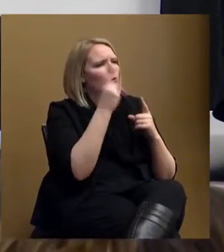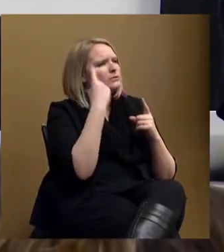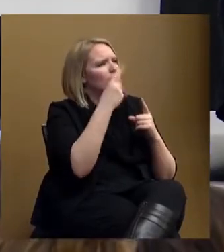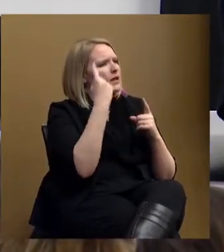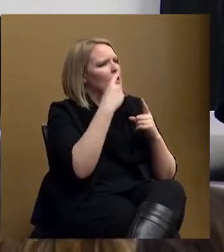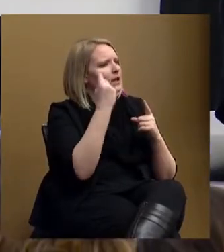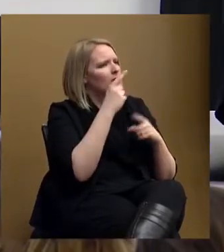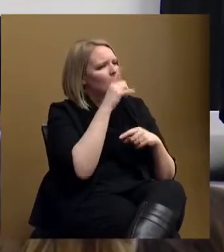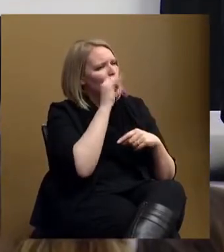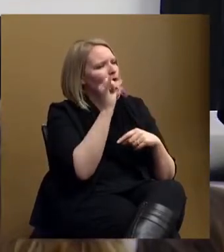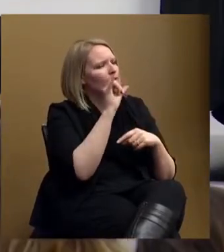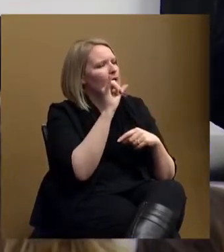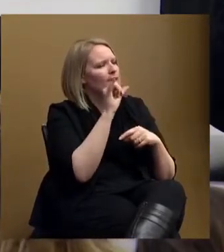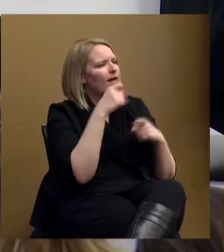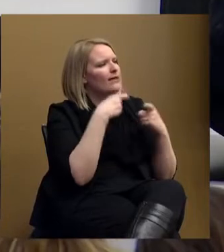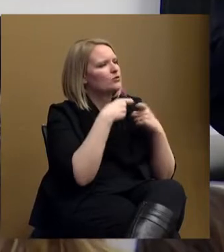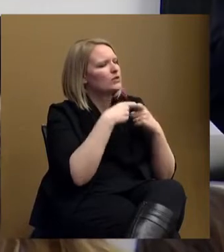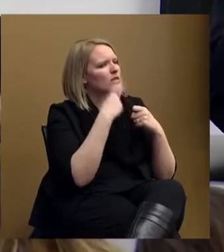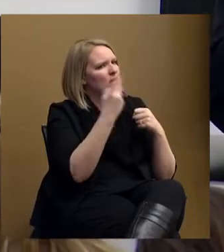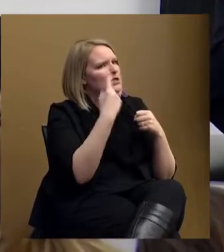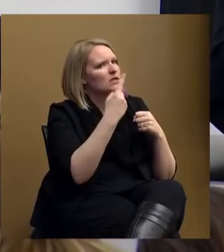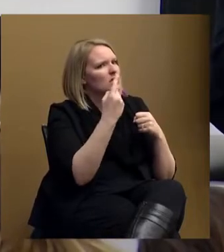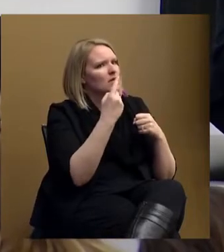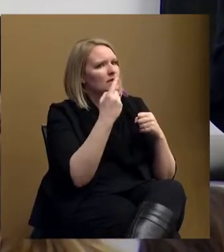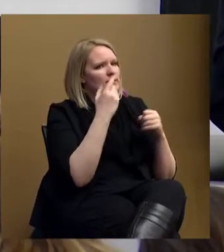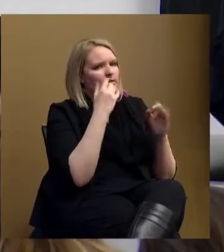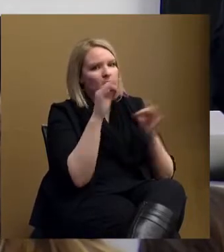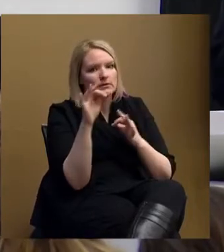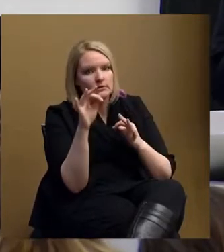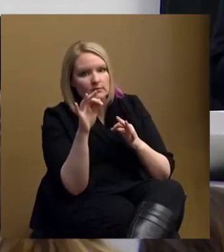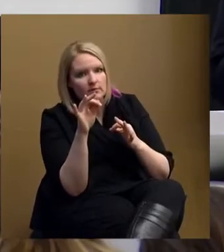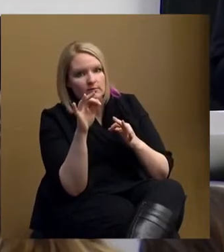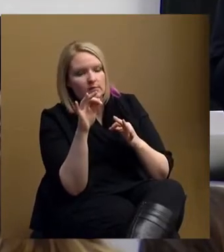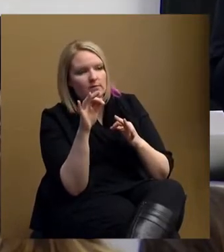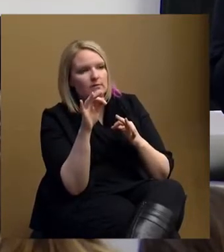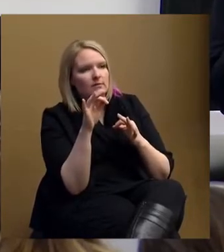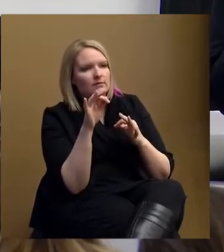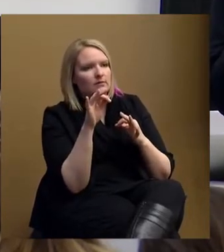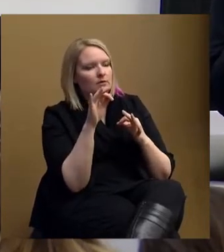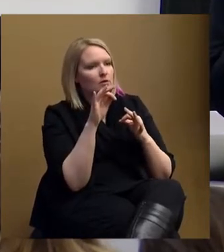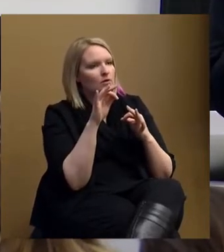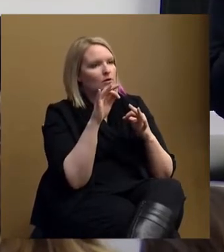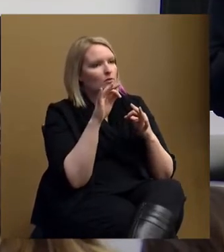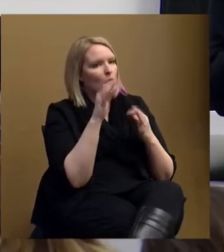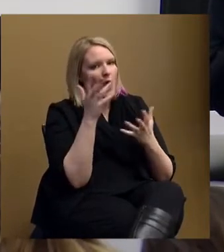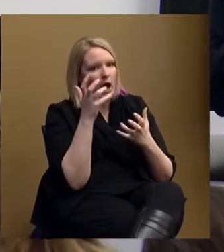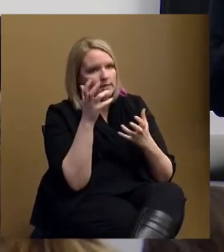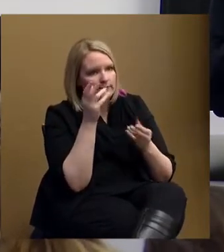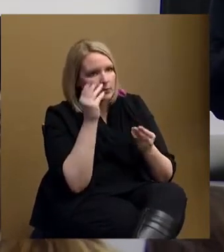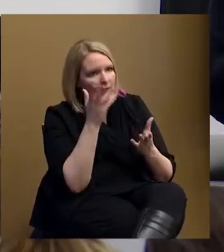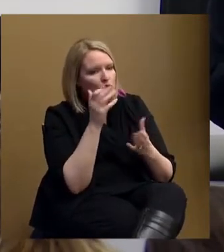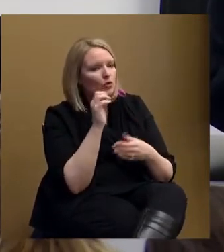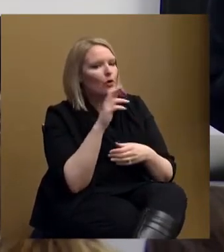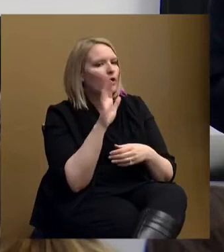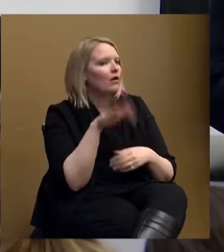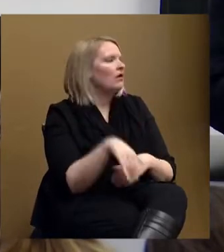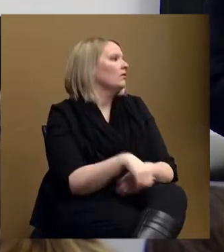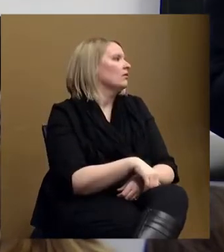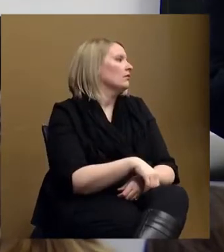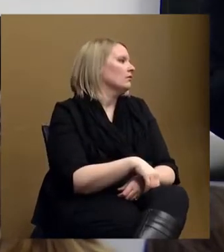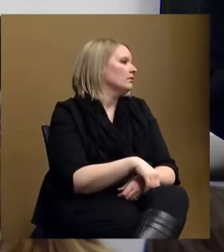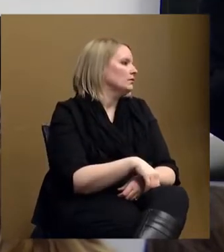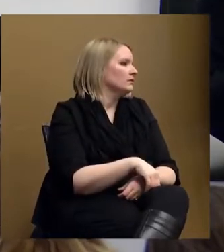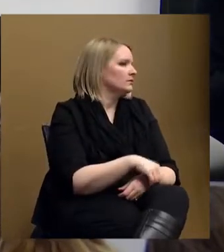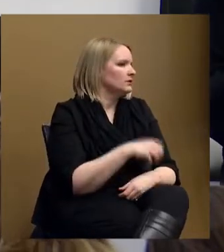like electricity in it to see if he actually goes for that, wants that input, or if he turns away from